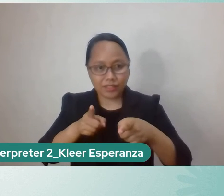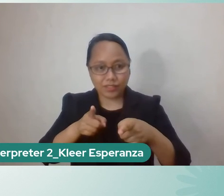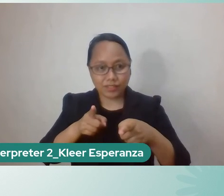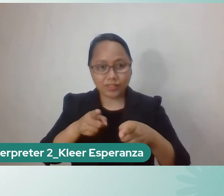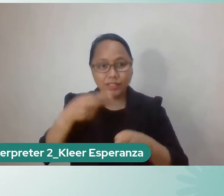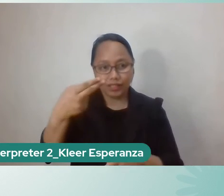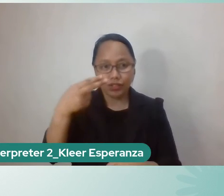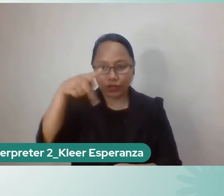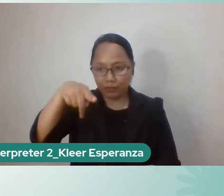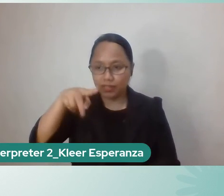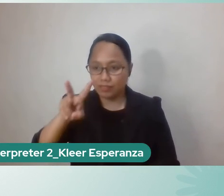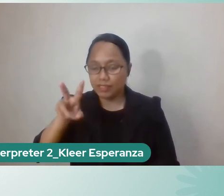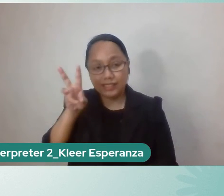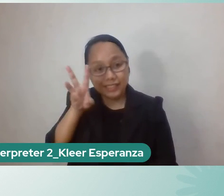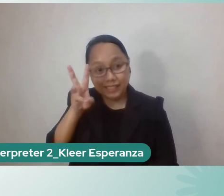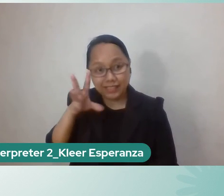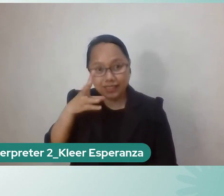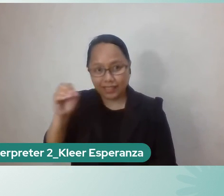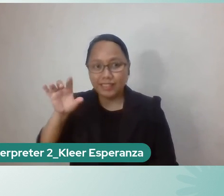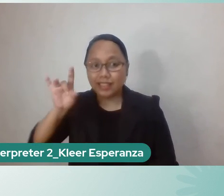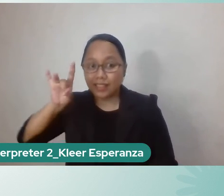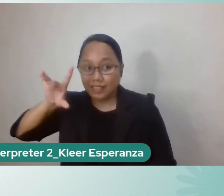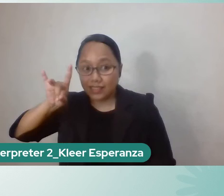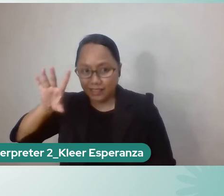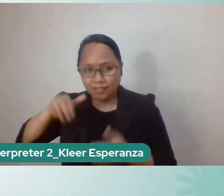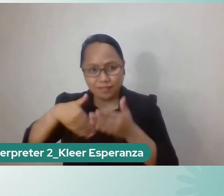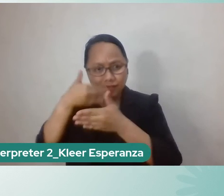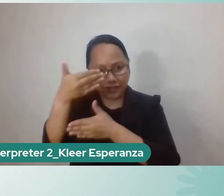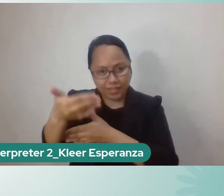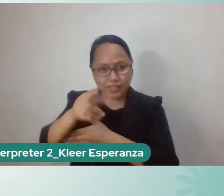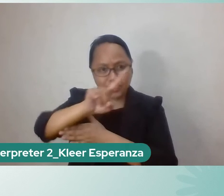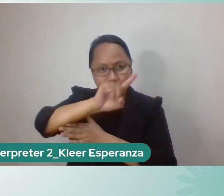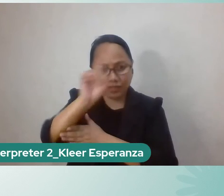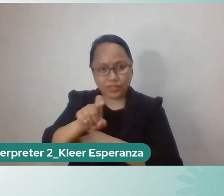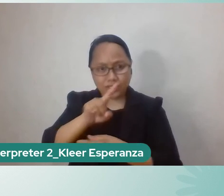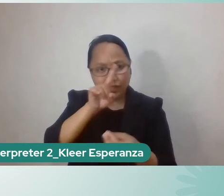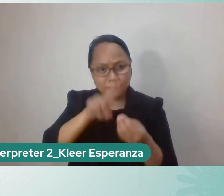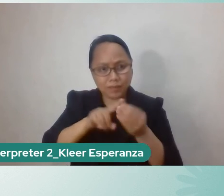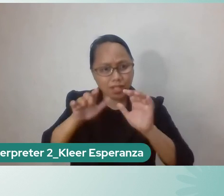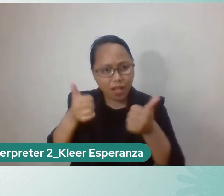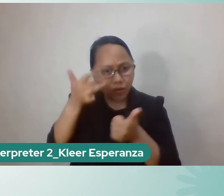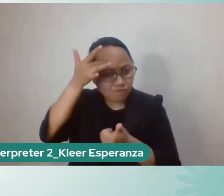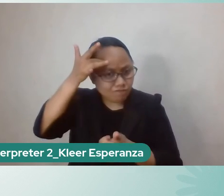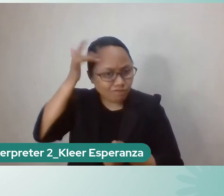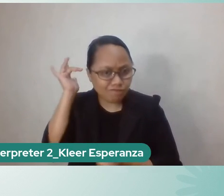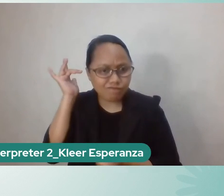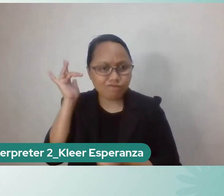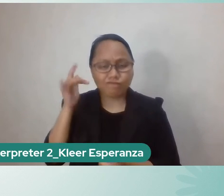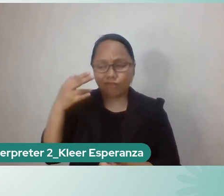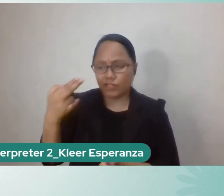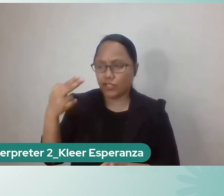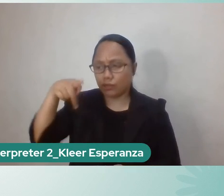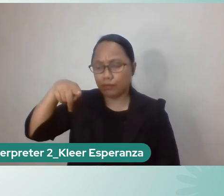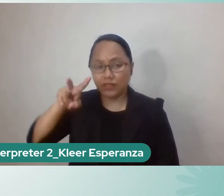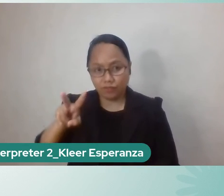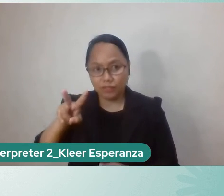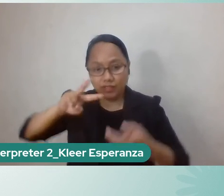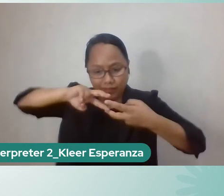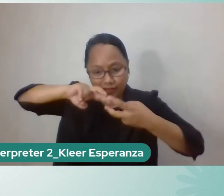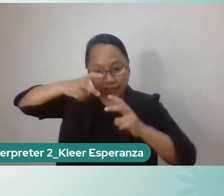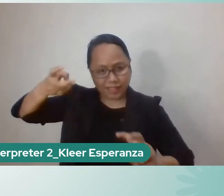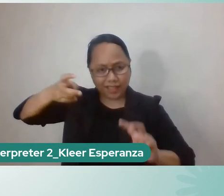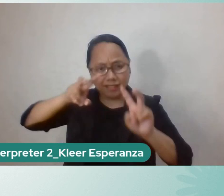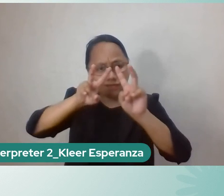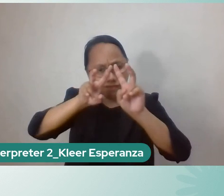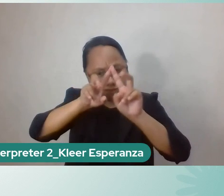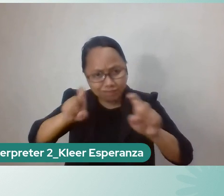18. So for the next question about how sensitive is HPV DNA testing, we